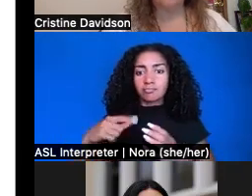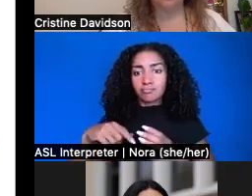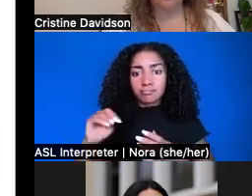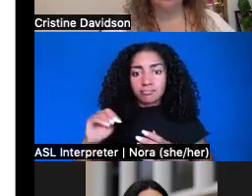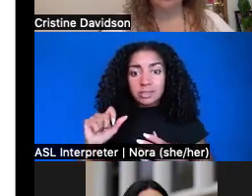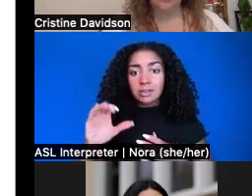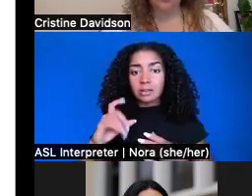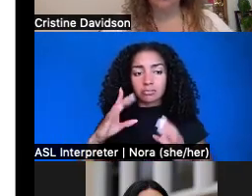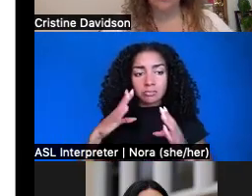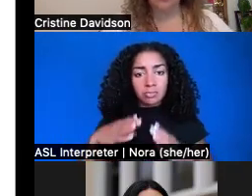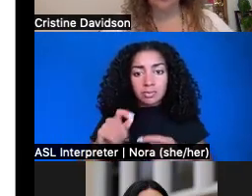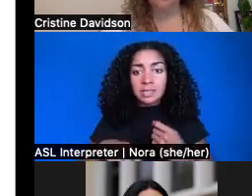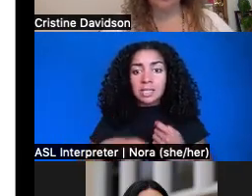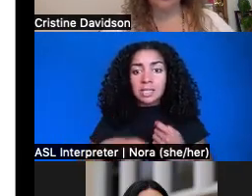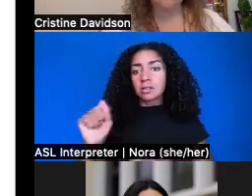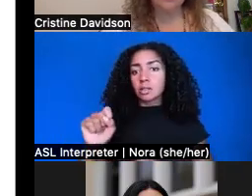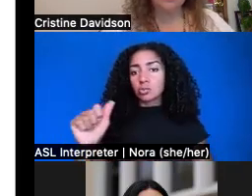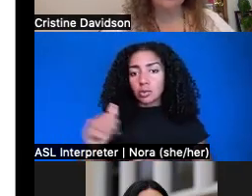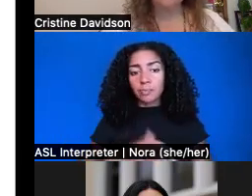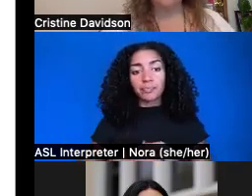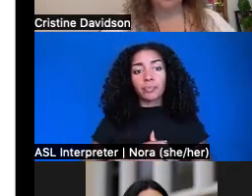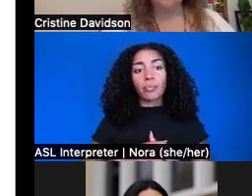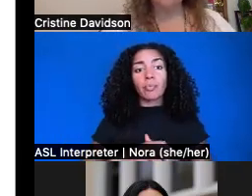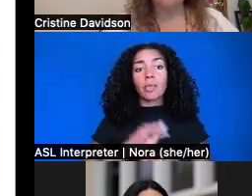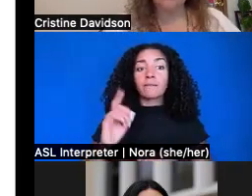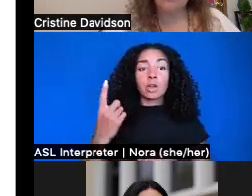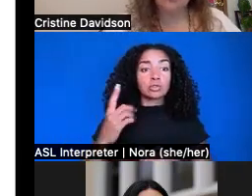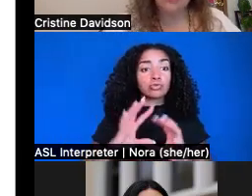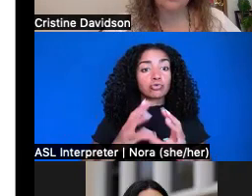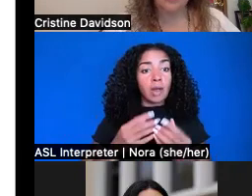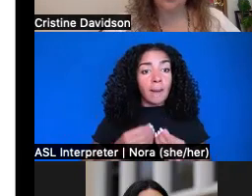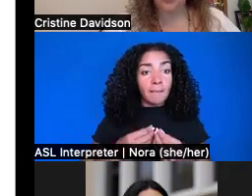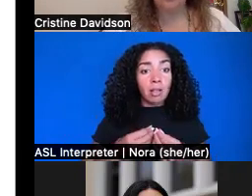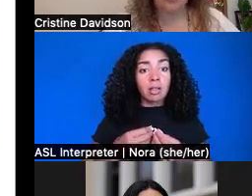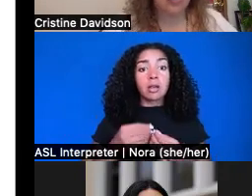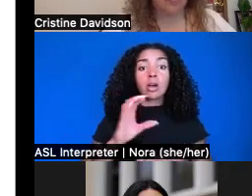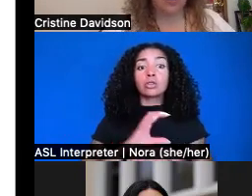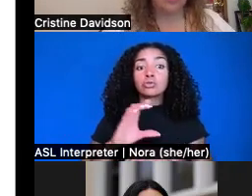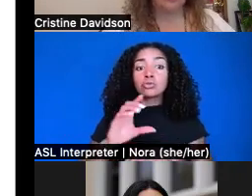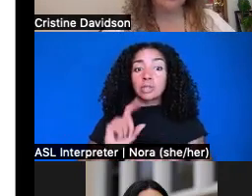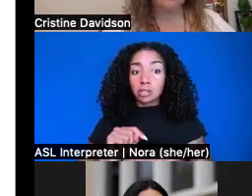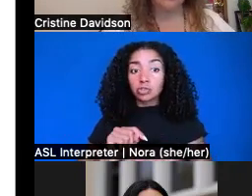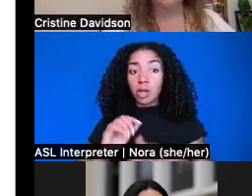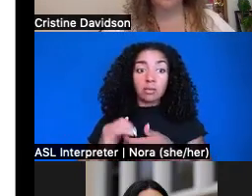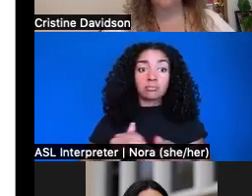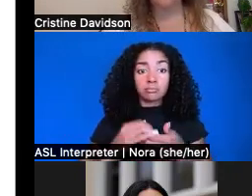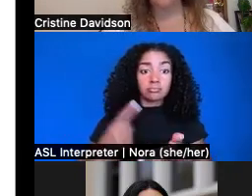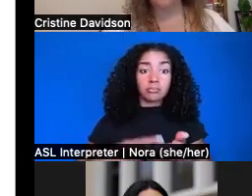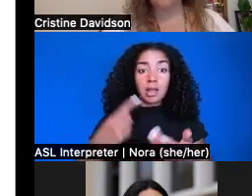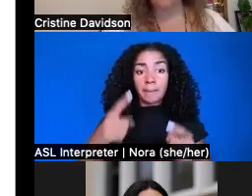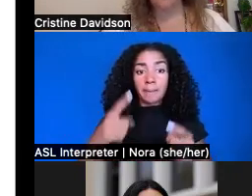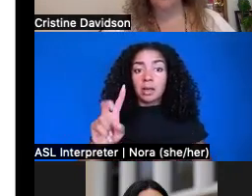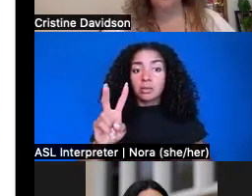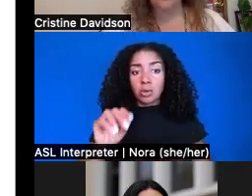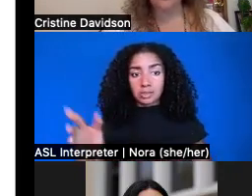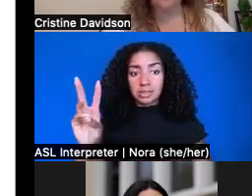Our first tribal consultation was held in 2006, right? So good things. National Congress of American Indians and the National